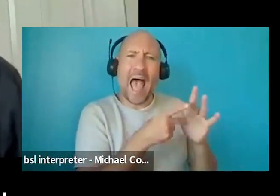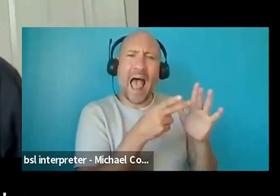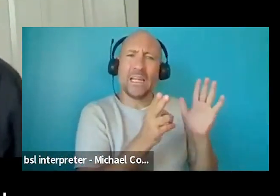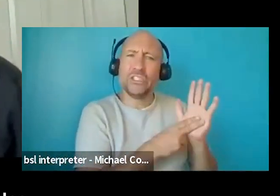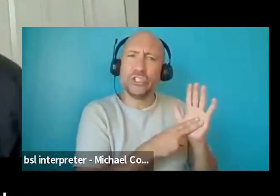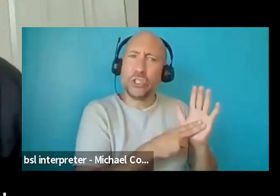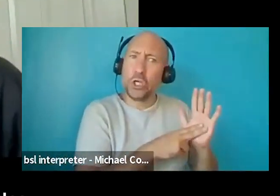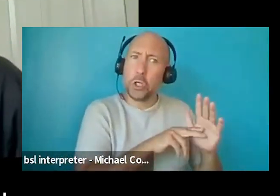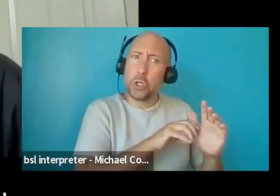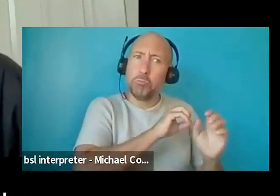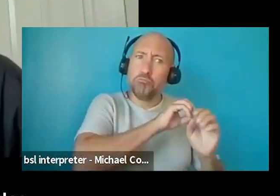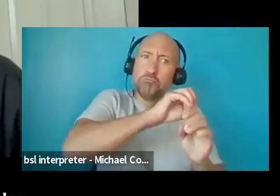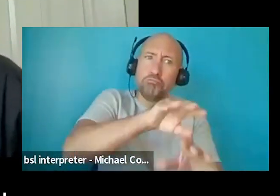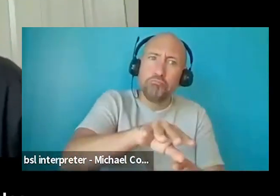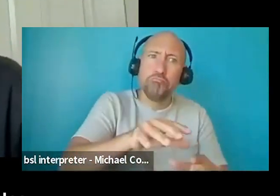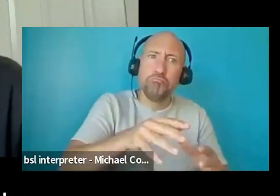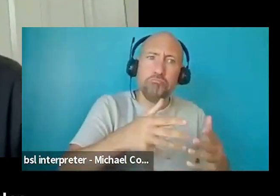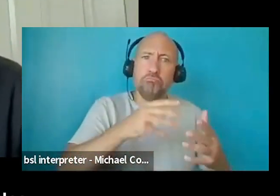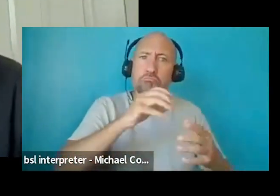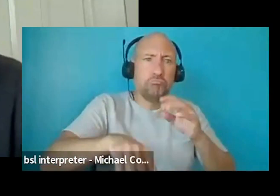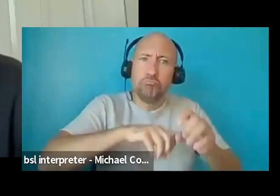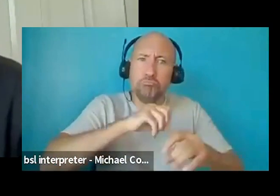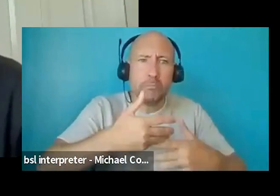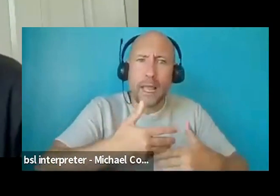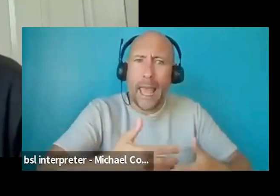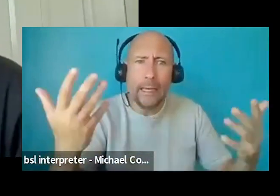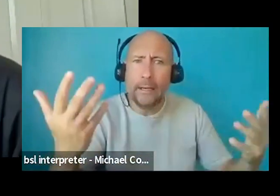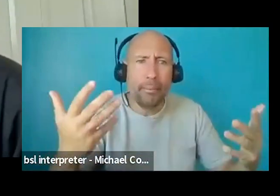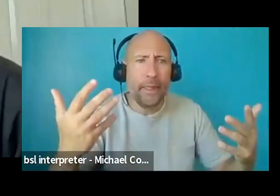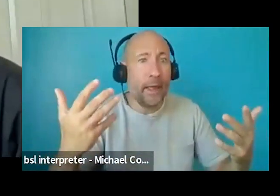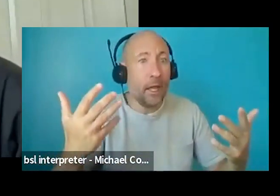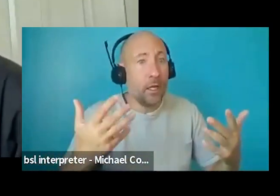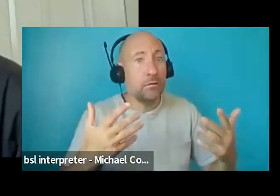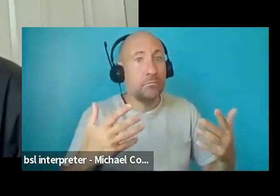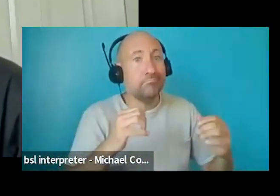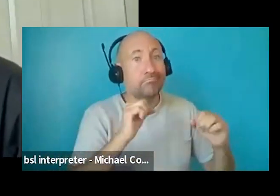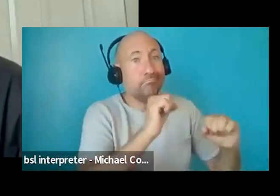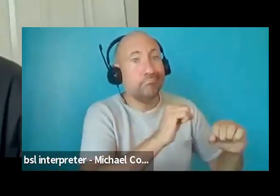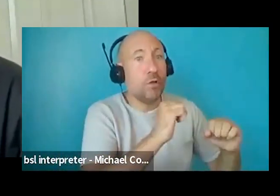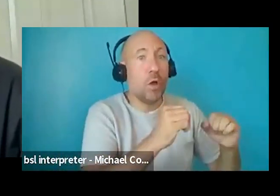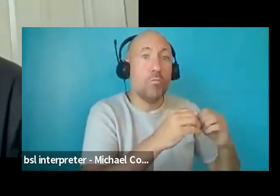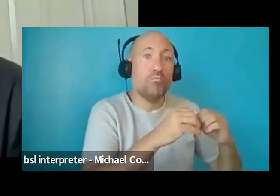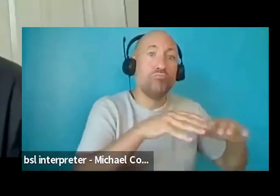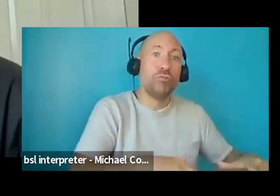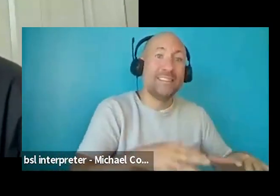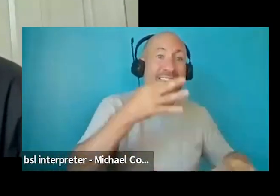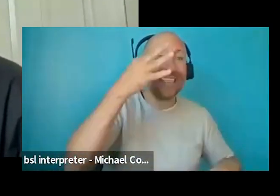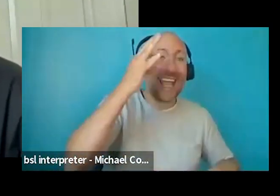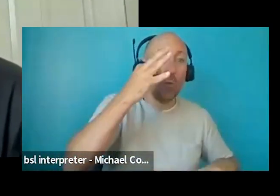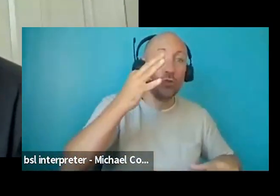or chip in with any particular angles or thoughts from the British Council's perspective.